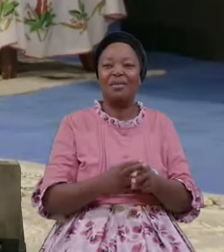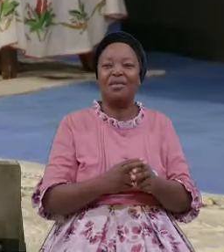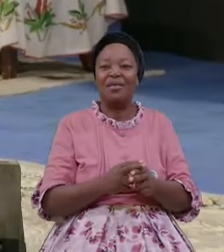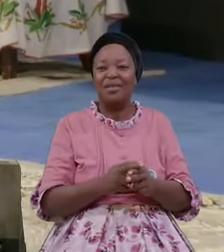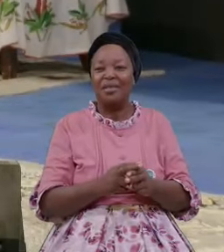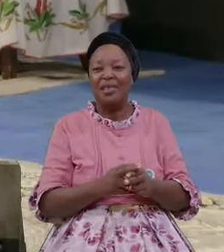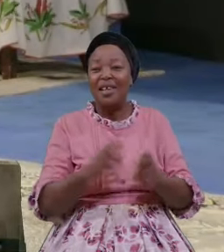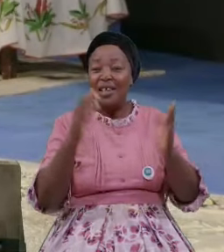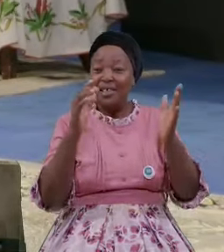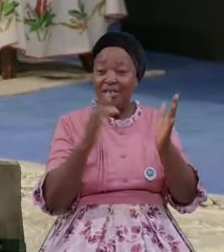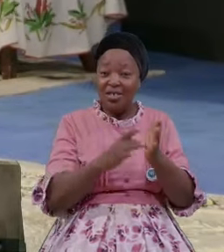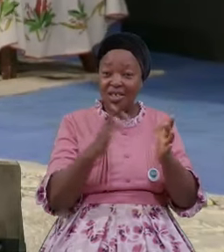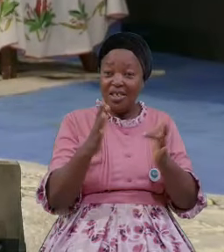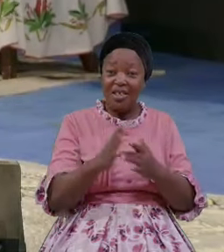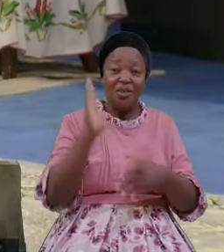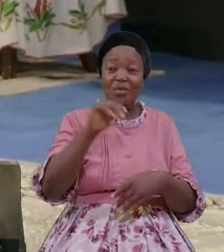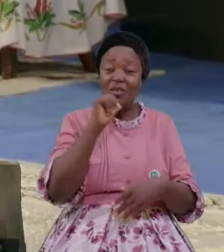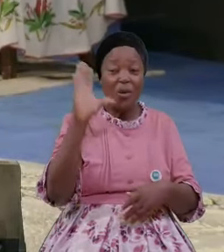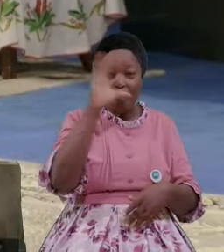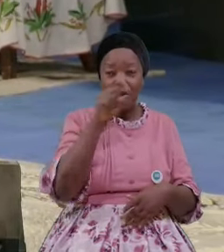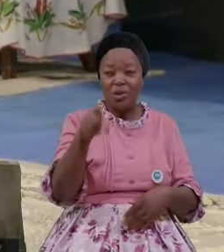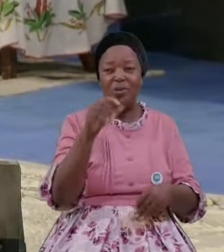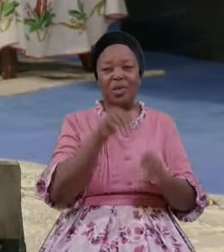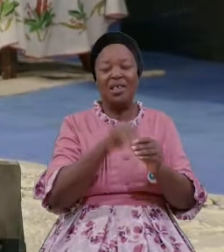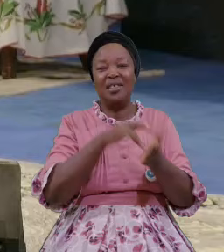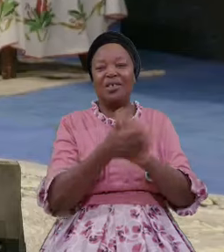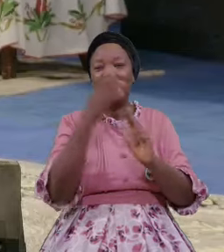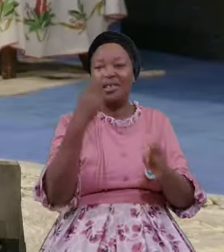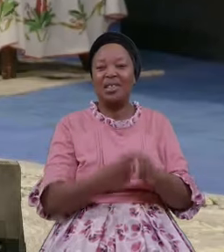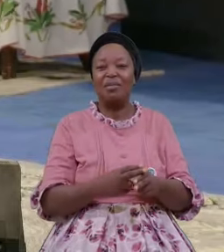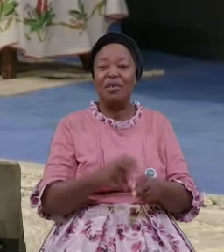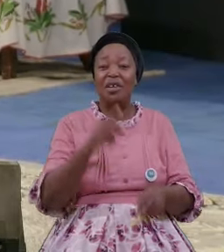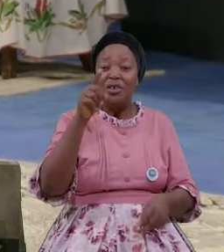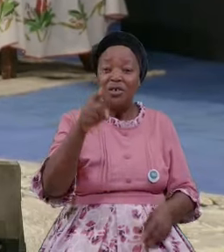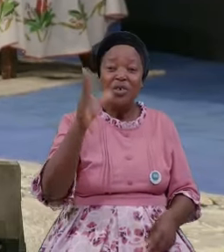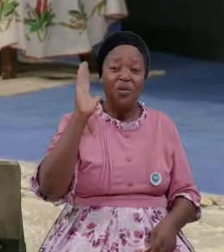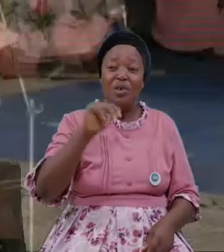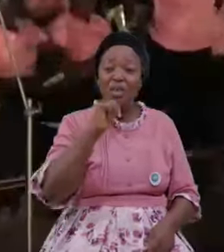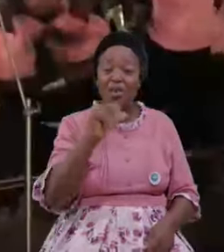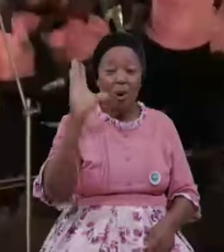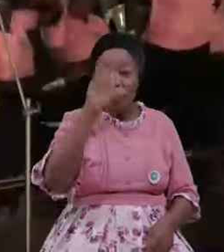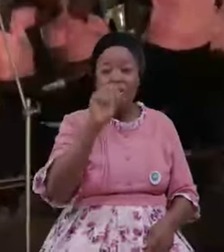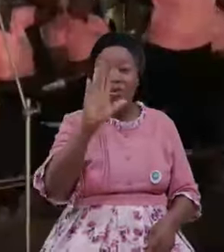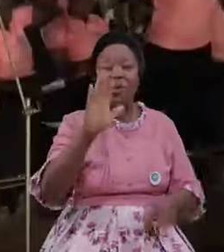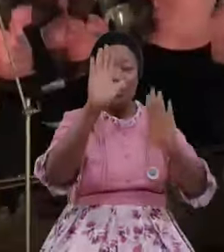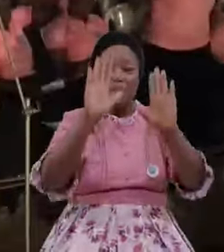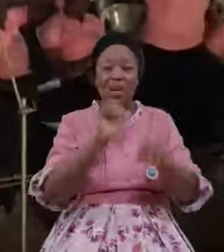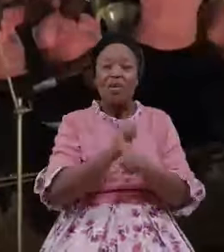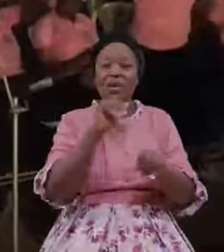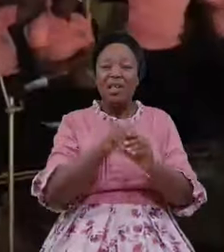Jesus will not miss you. You will not miss your miracle.